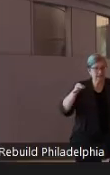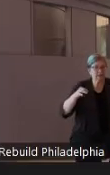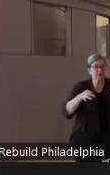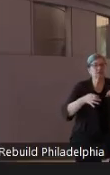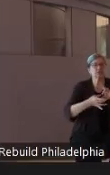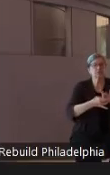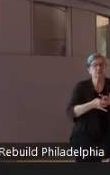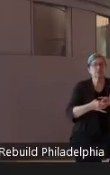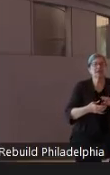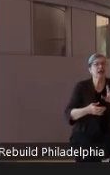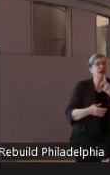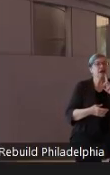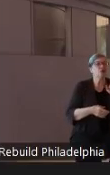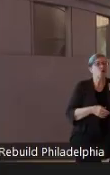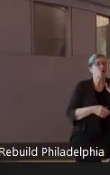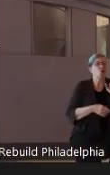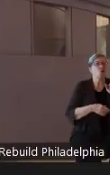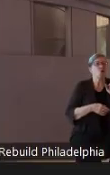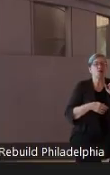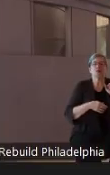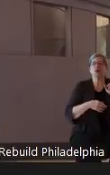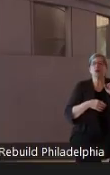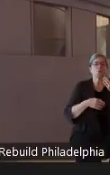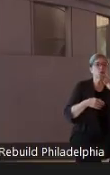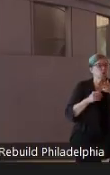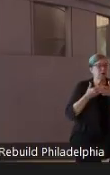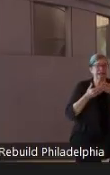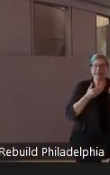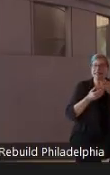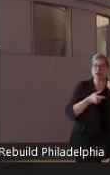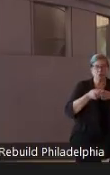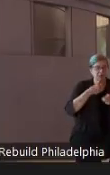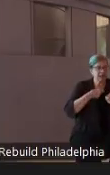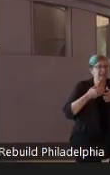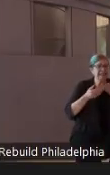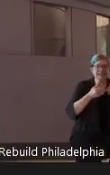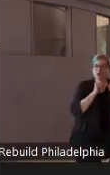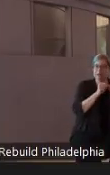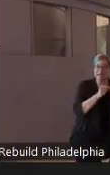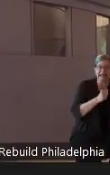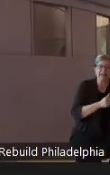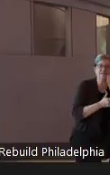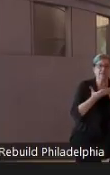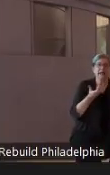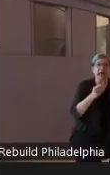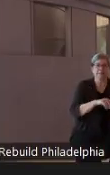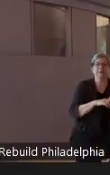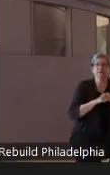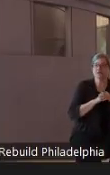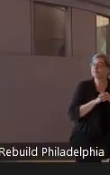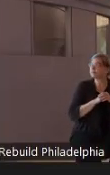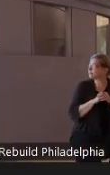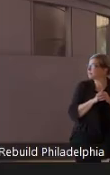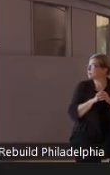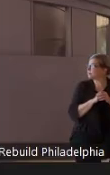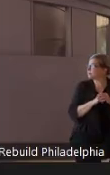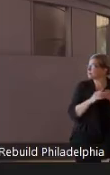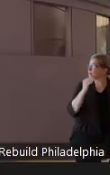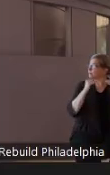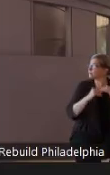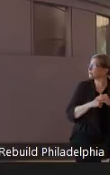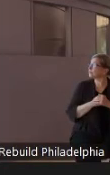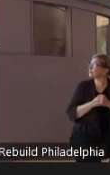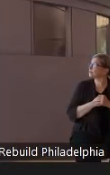with maintenance over time. So it's easy to maintain, easy to replace if something happens to it. Next slide.